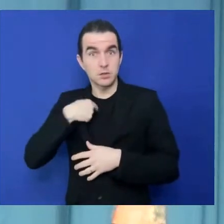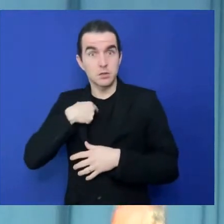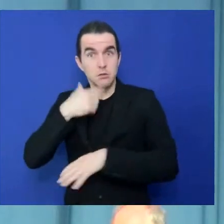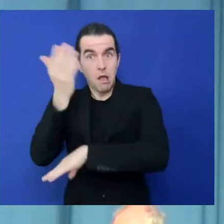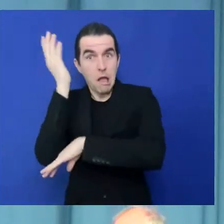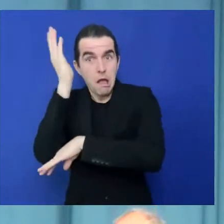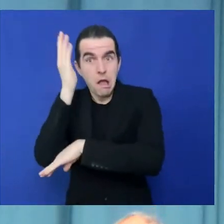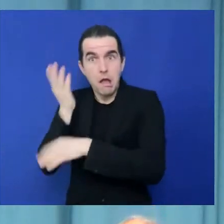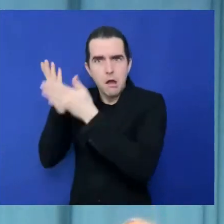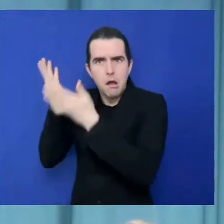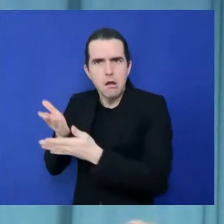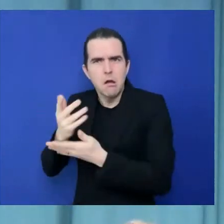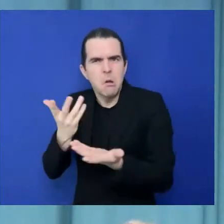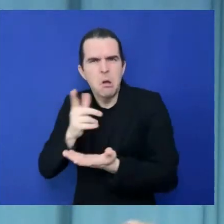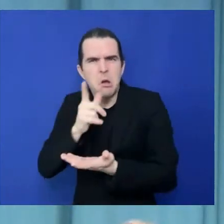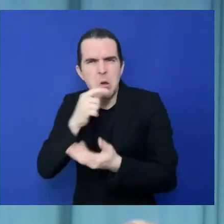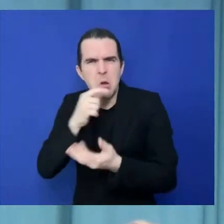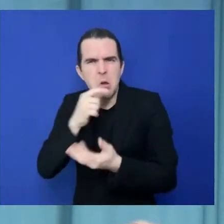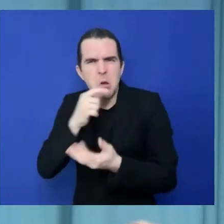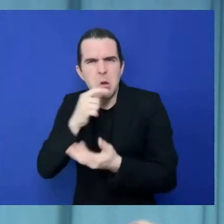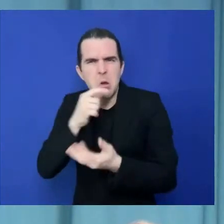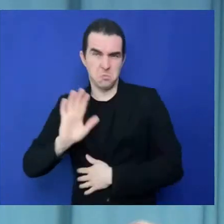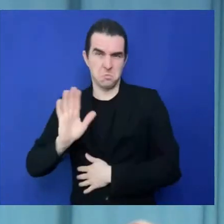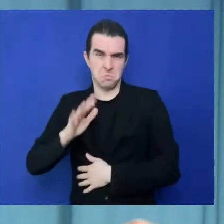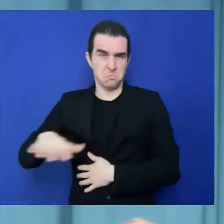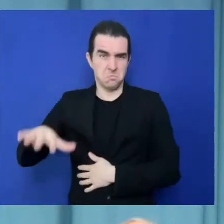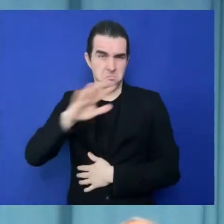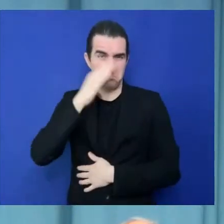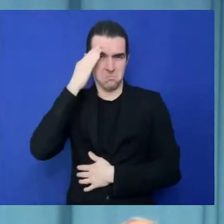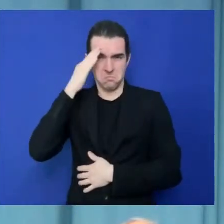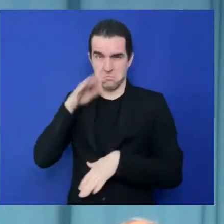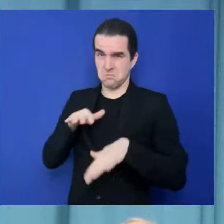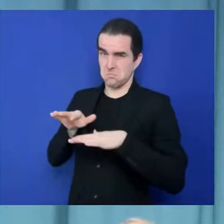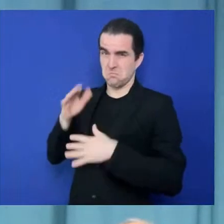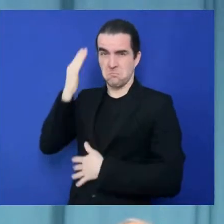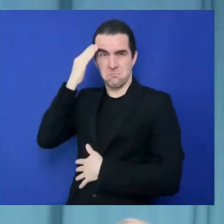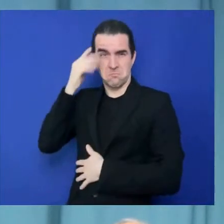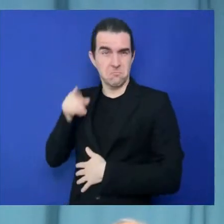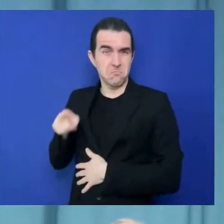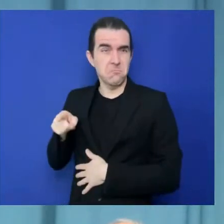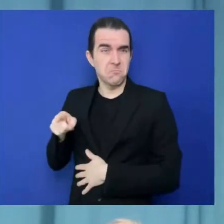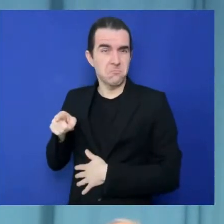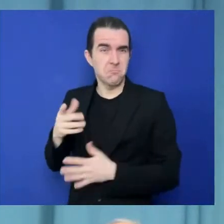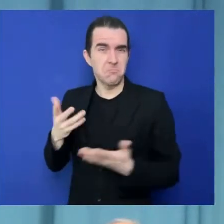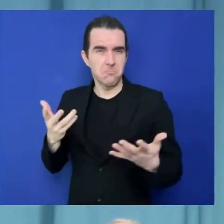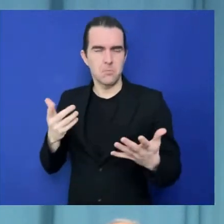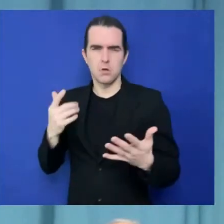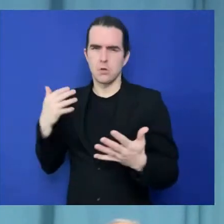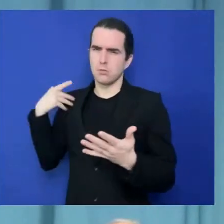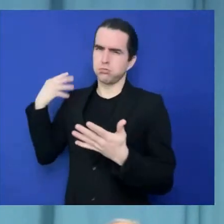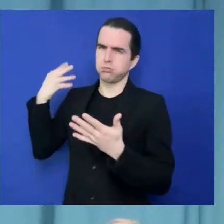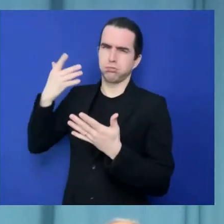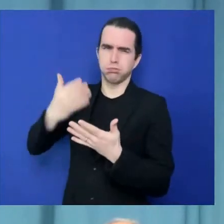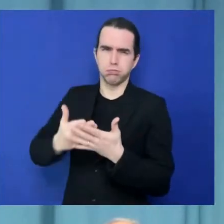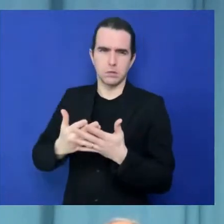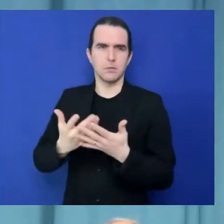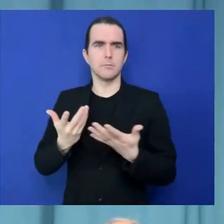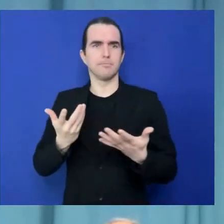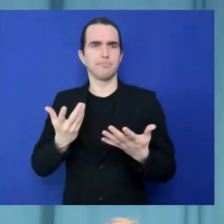what's grown, Martin. Look what's grown into this global family and this global home for so many of